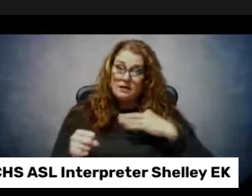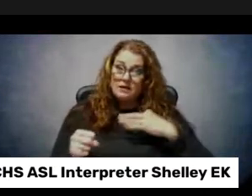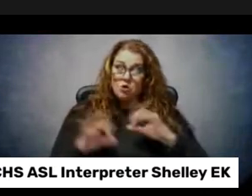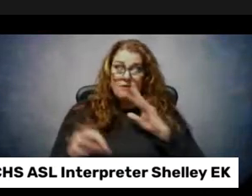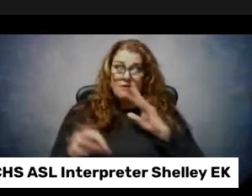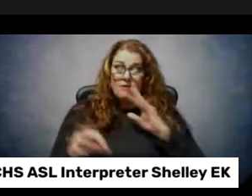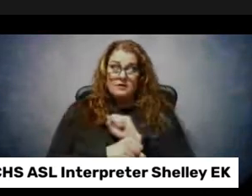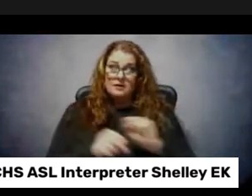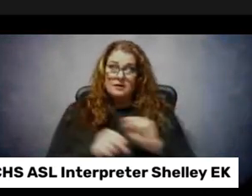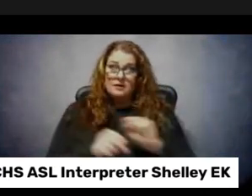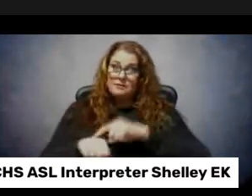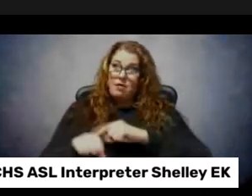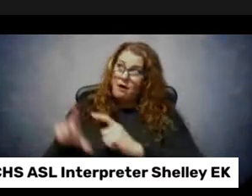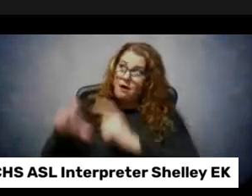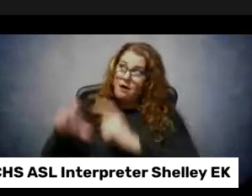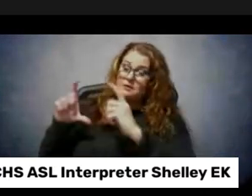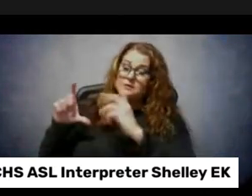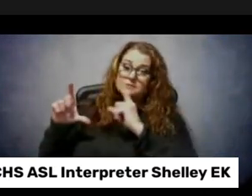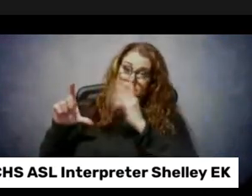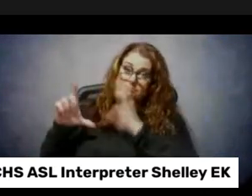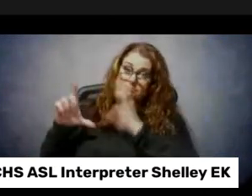is truly a sanctuary.